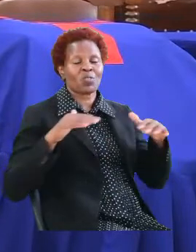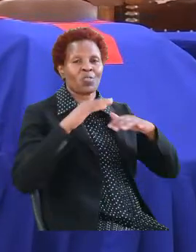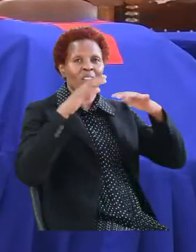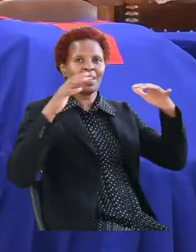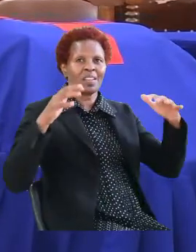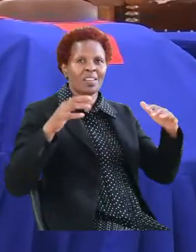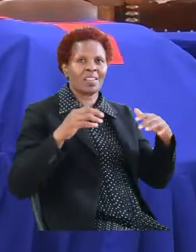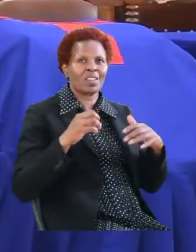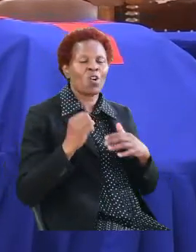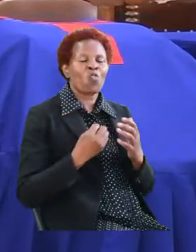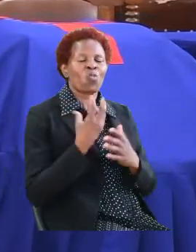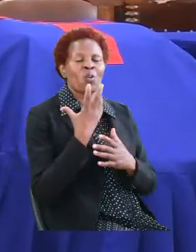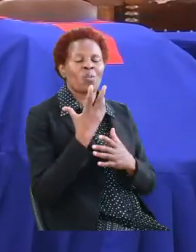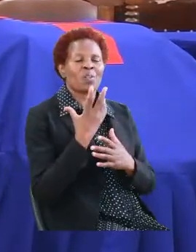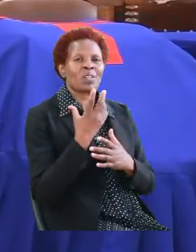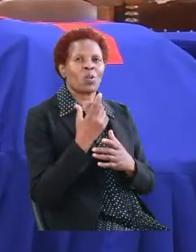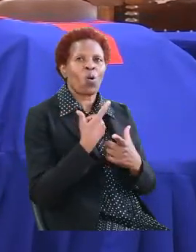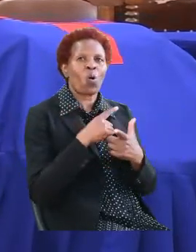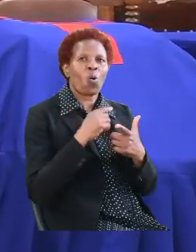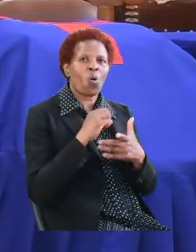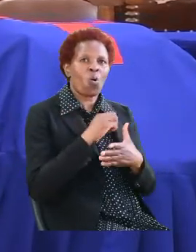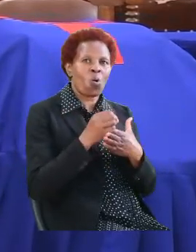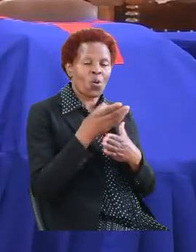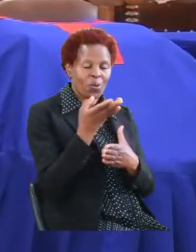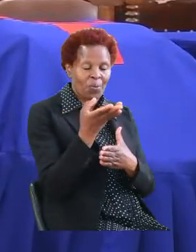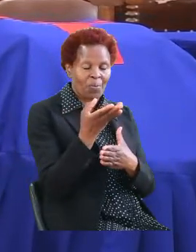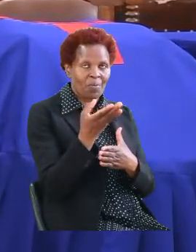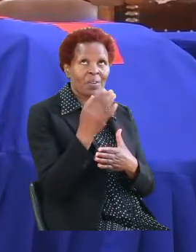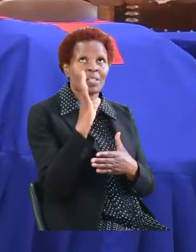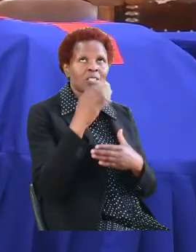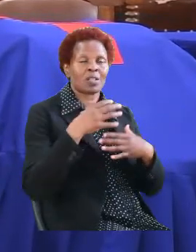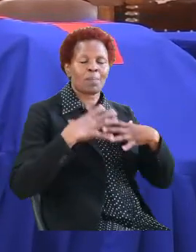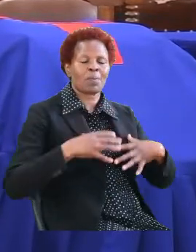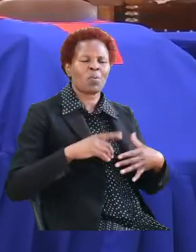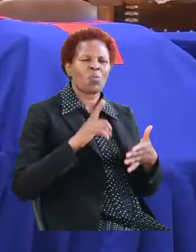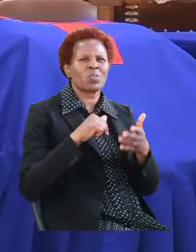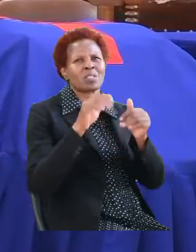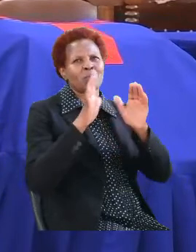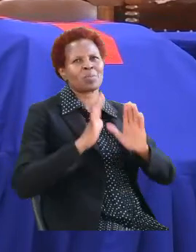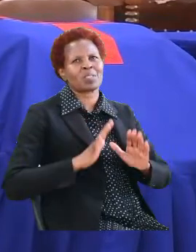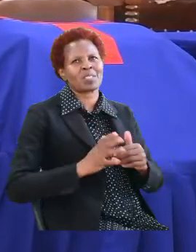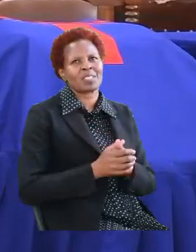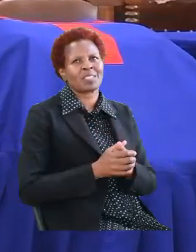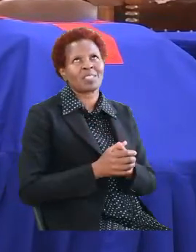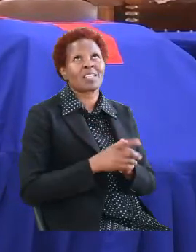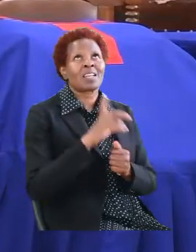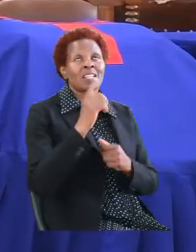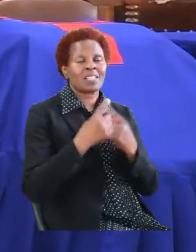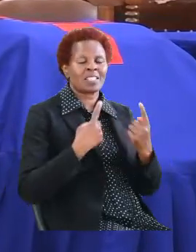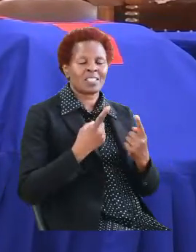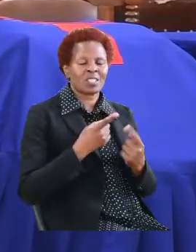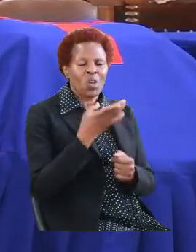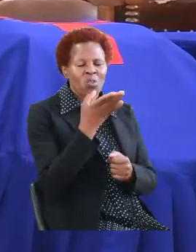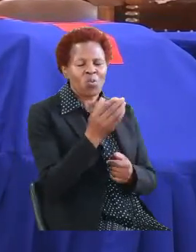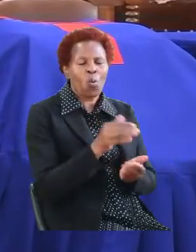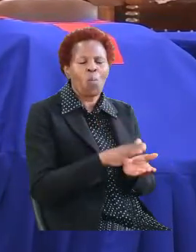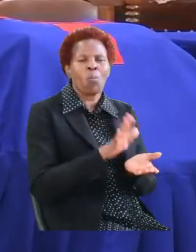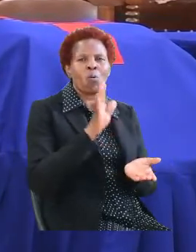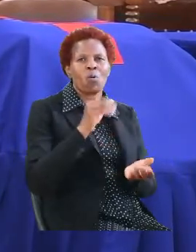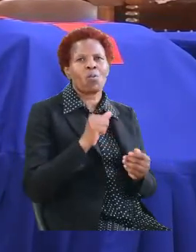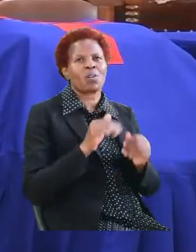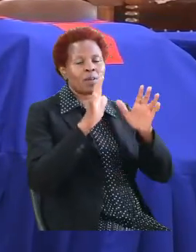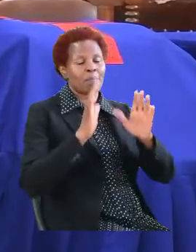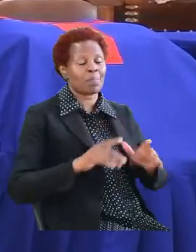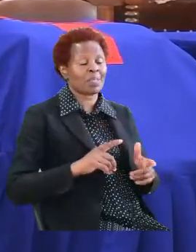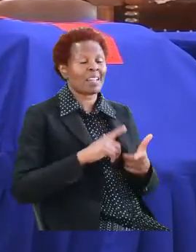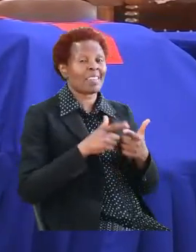the flowers in the field, or you, my people? What is important? And he says, you are more important